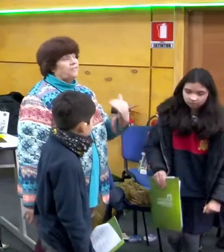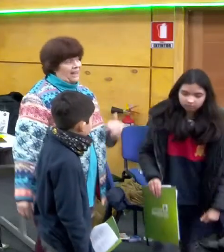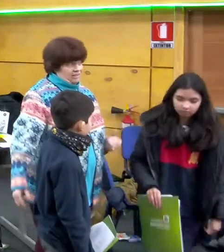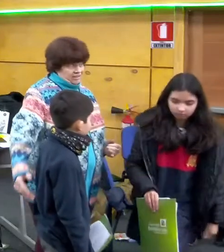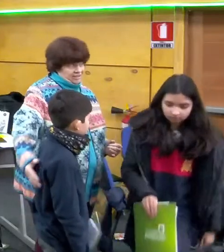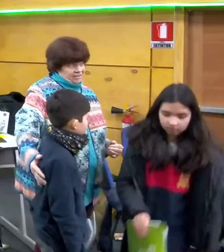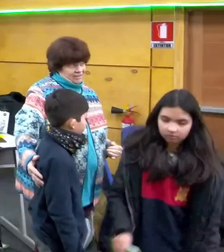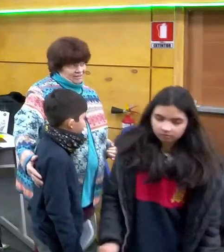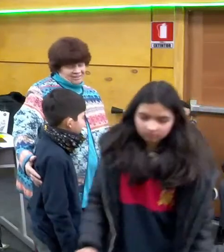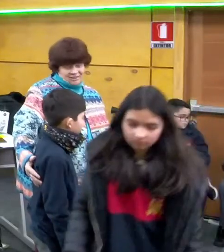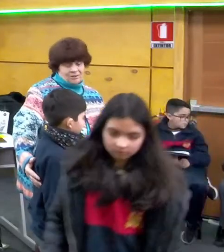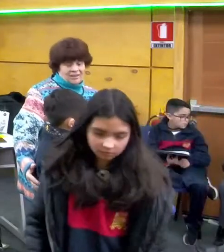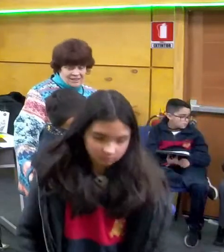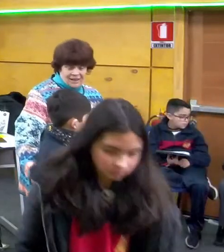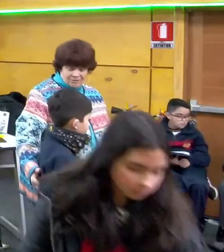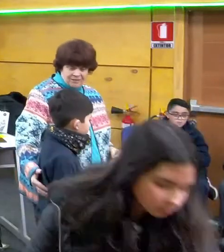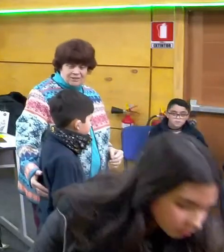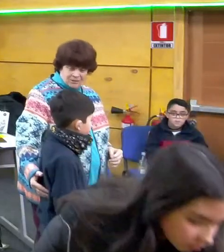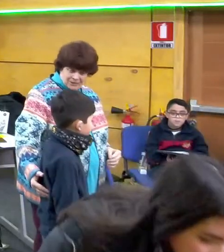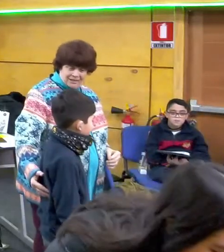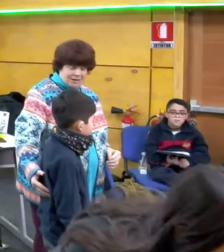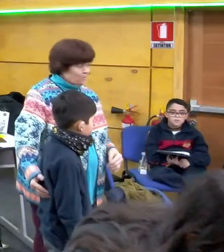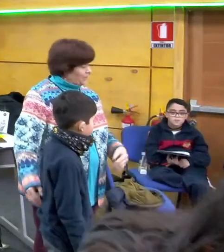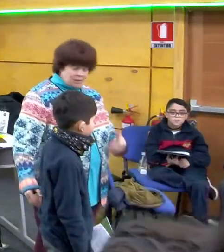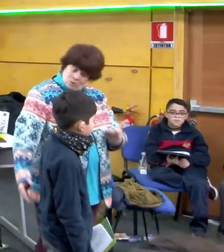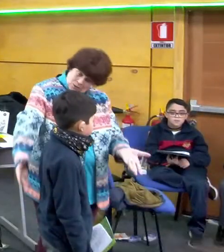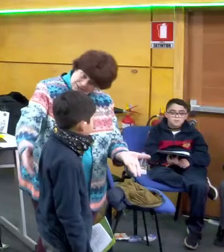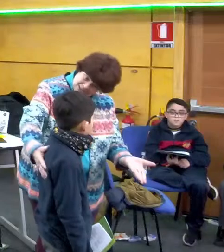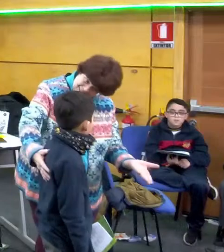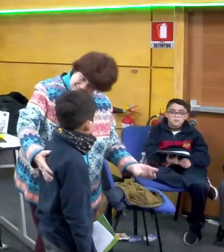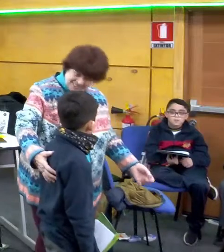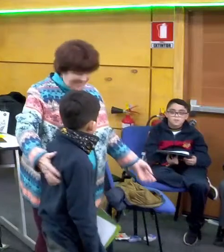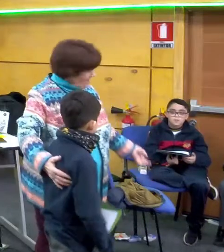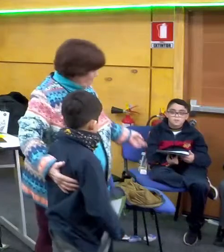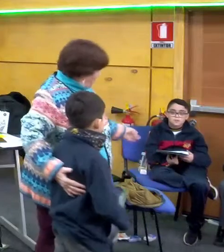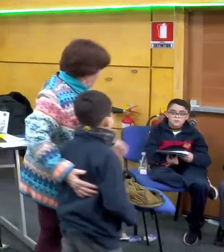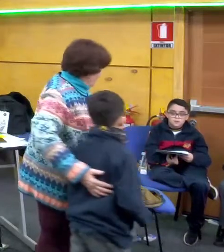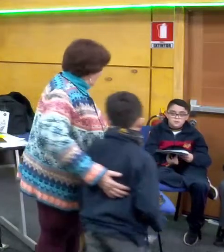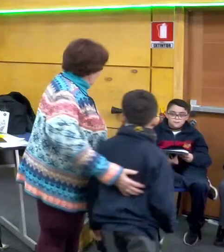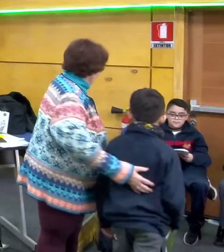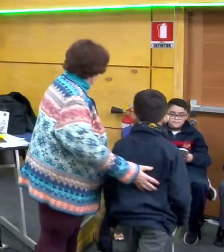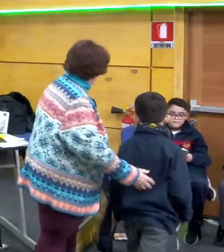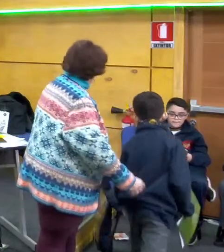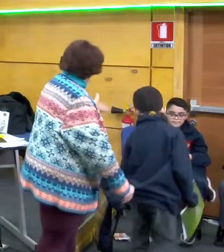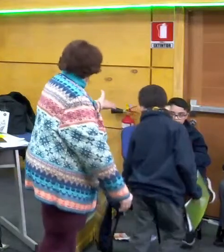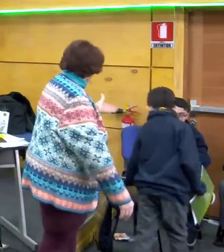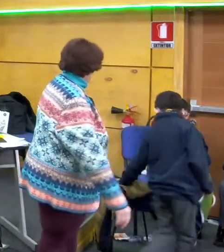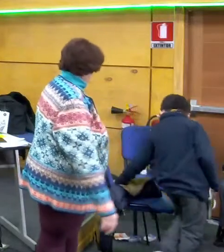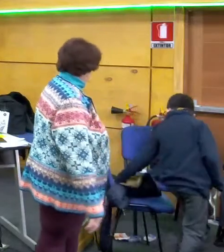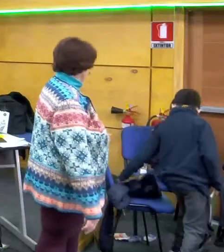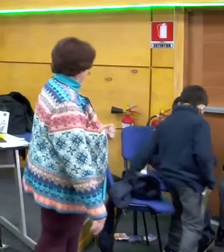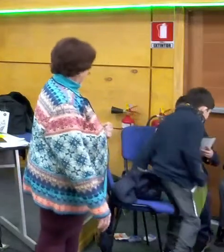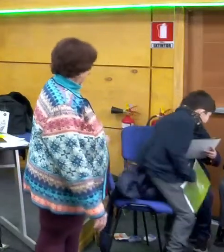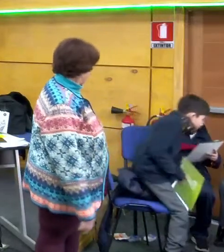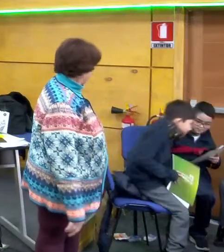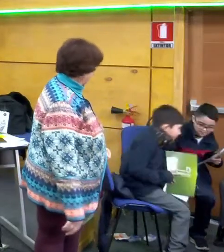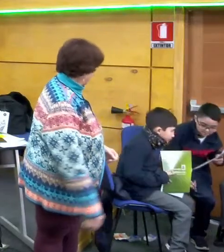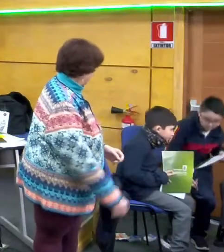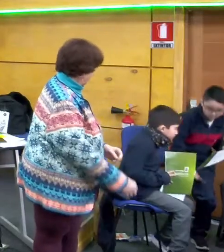too fast. So then you have to slow it down. But well done, good job. Okay.